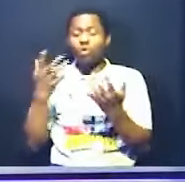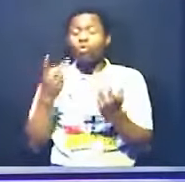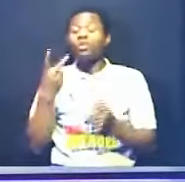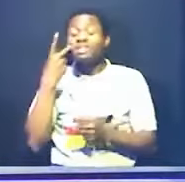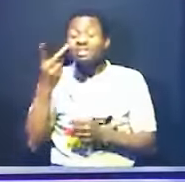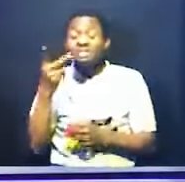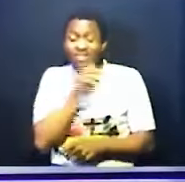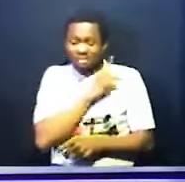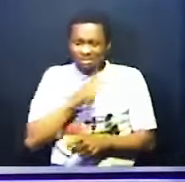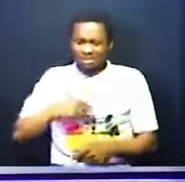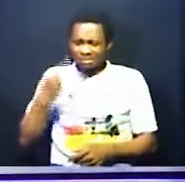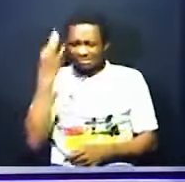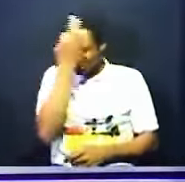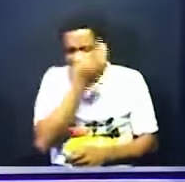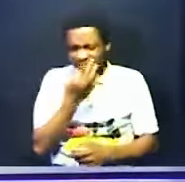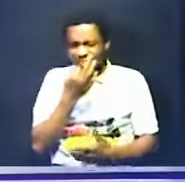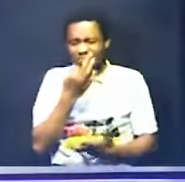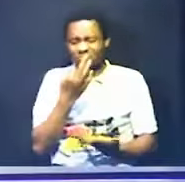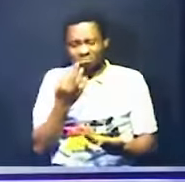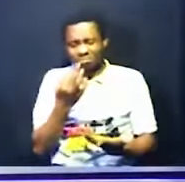anything,